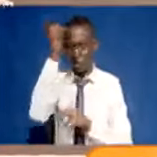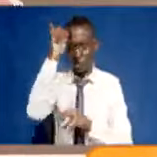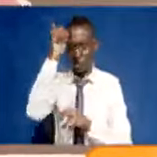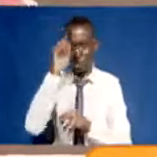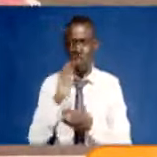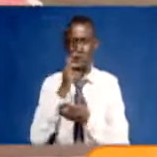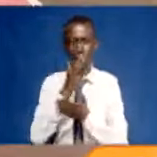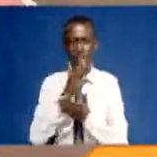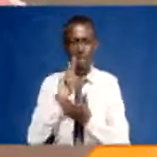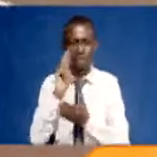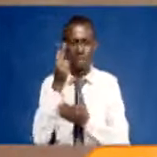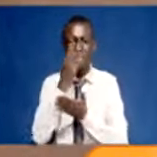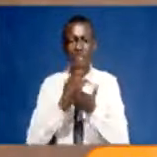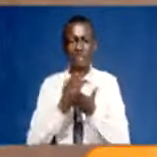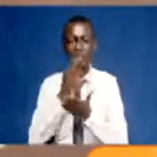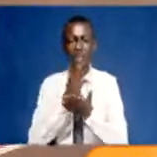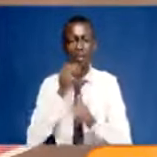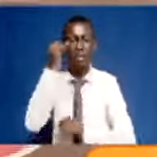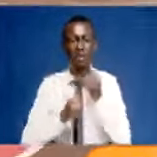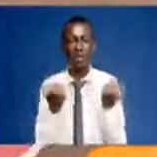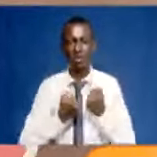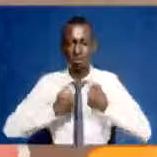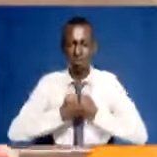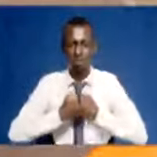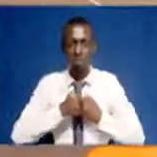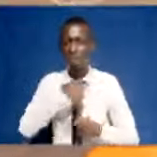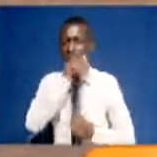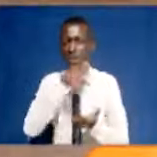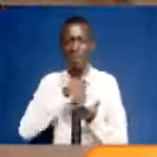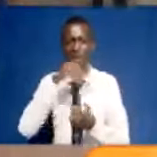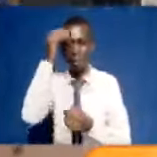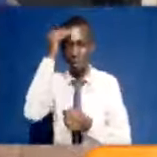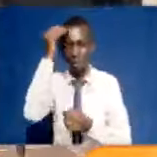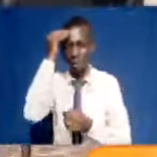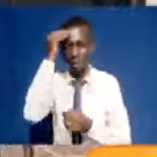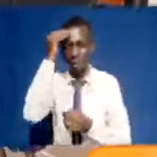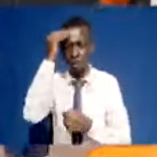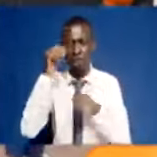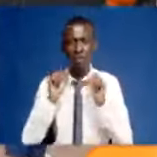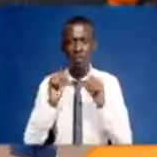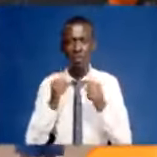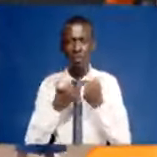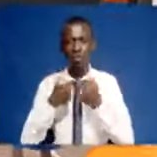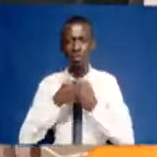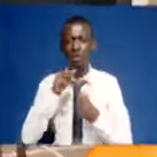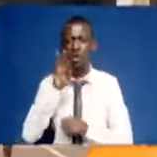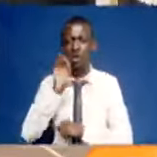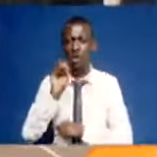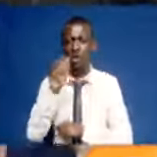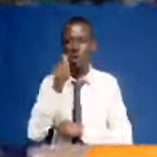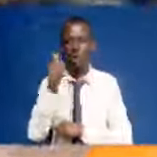semifinal for the boys. On the girls' side, Raila Education Centre will meet Loretto Girls, with Nasokol facing